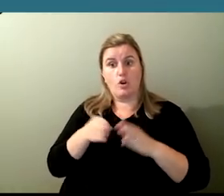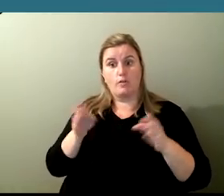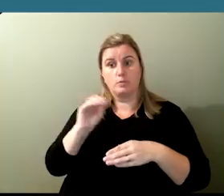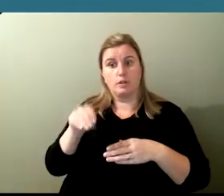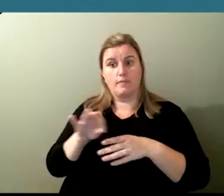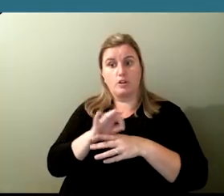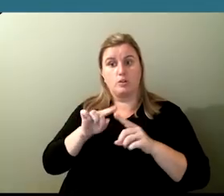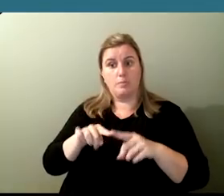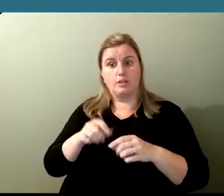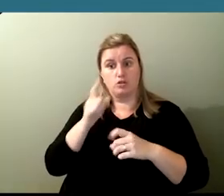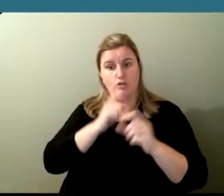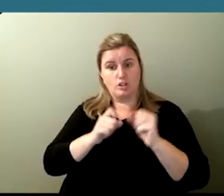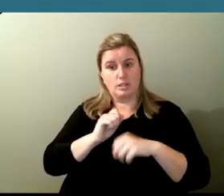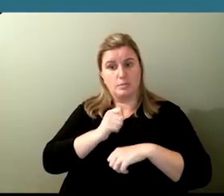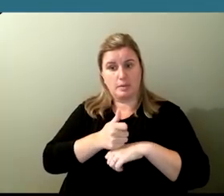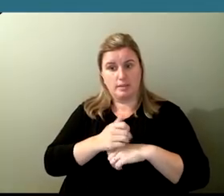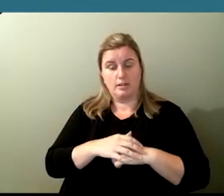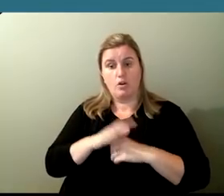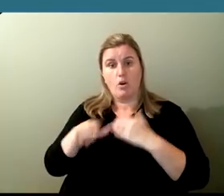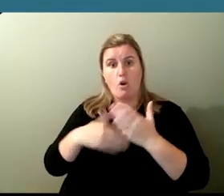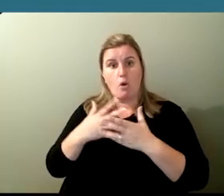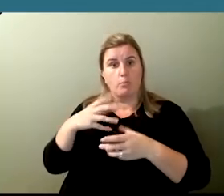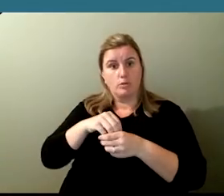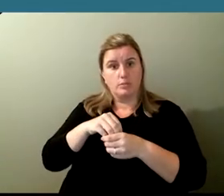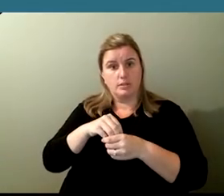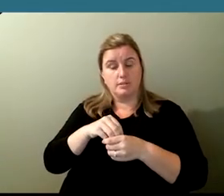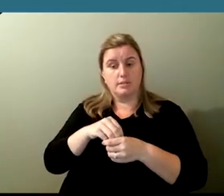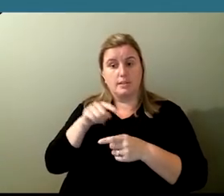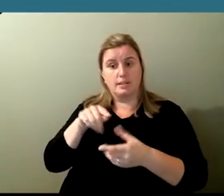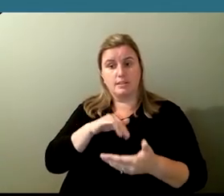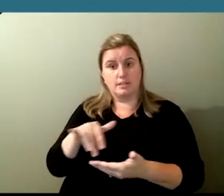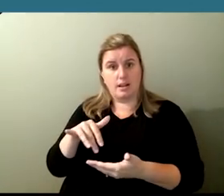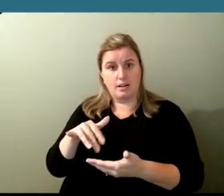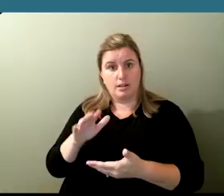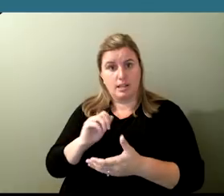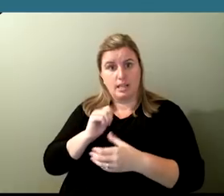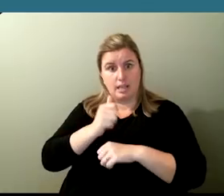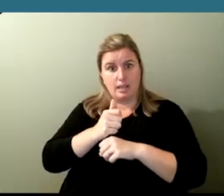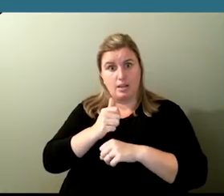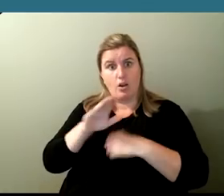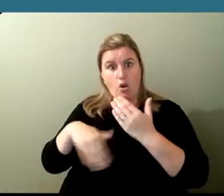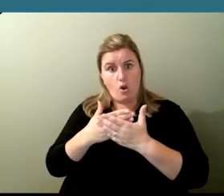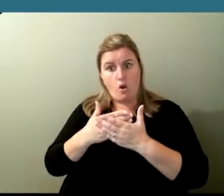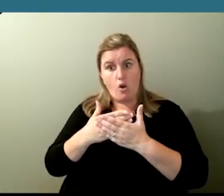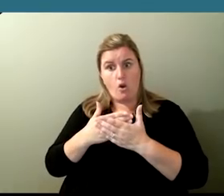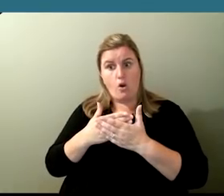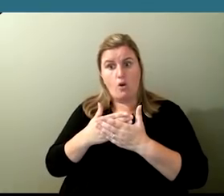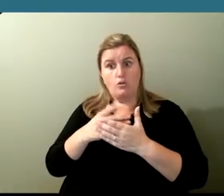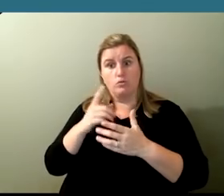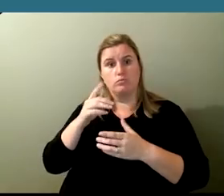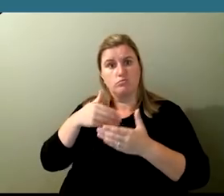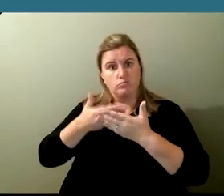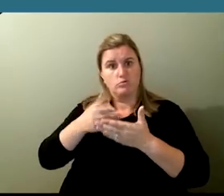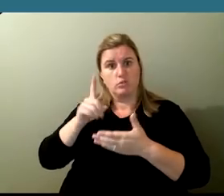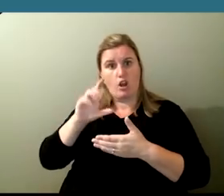function-based strategies implemented. All participants, in this study actually implemented those function-based interventions to 100%